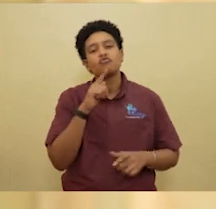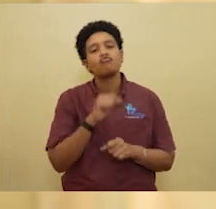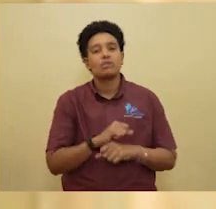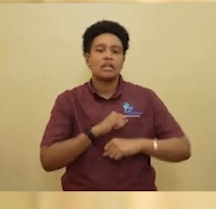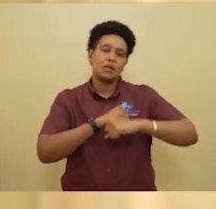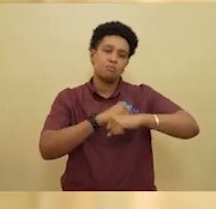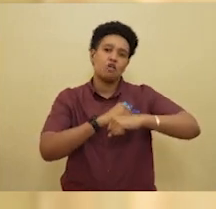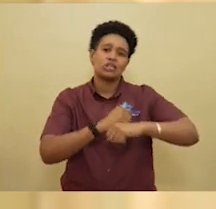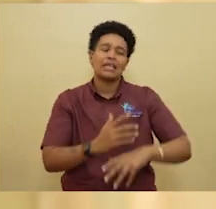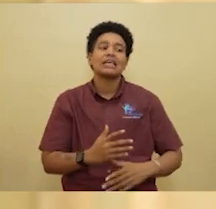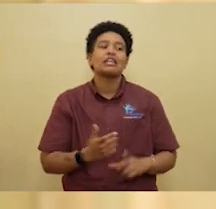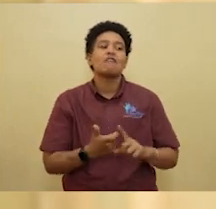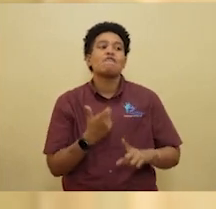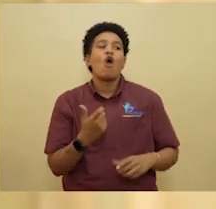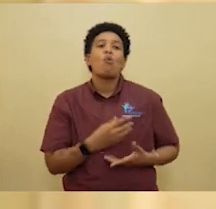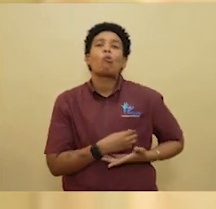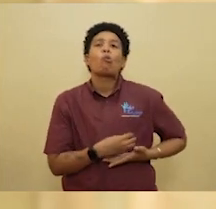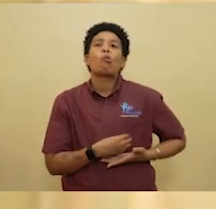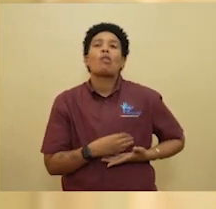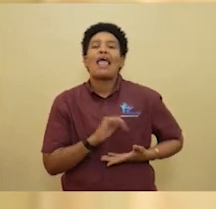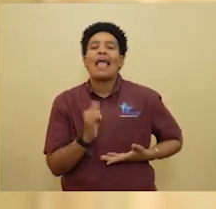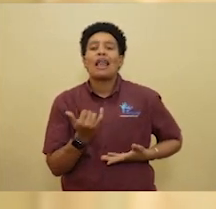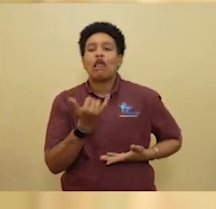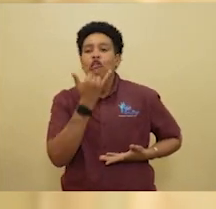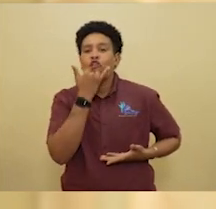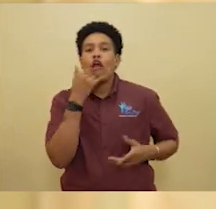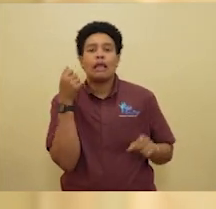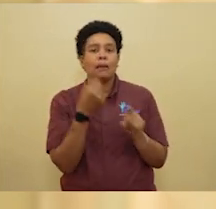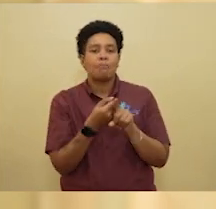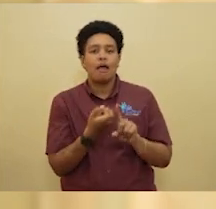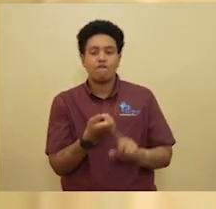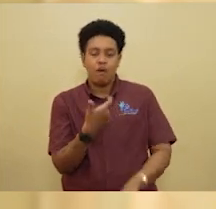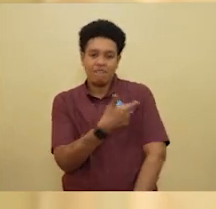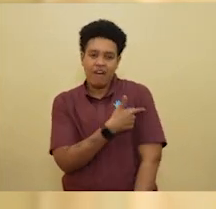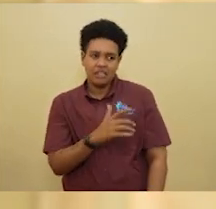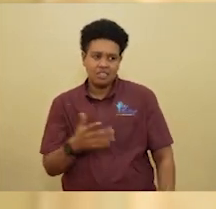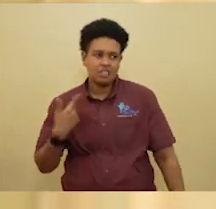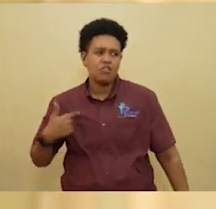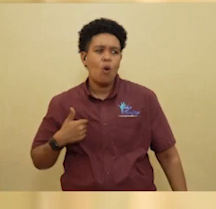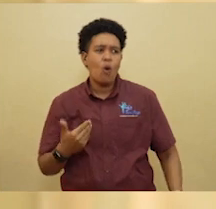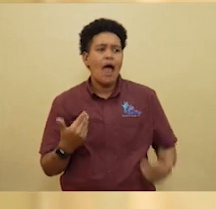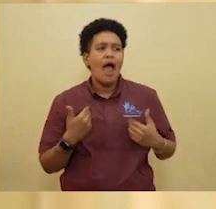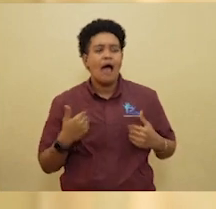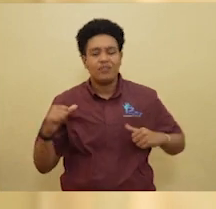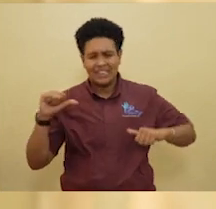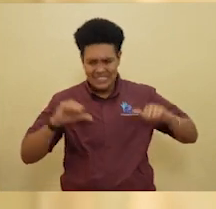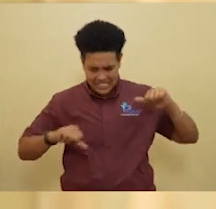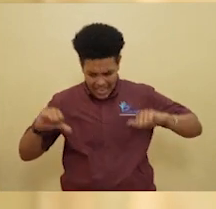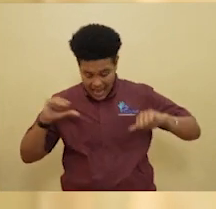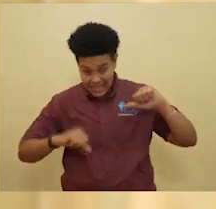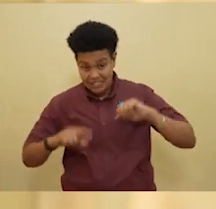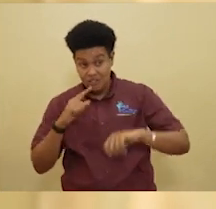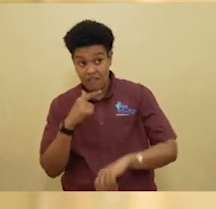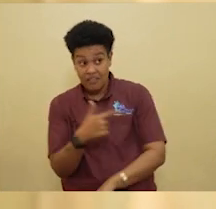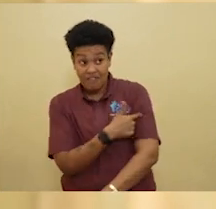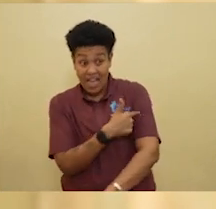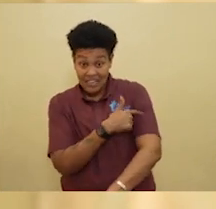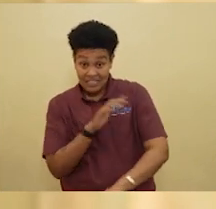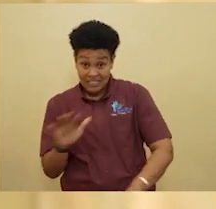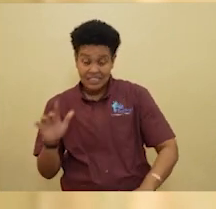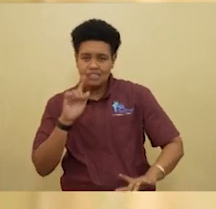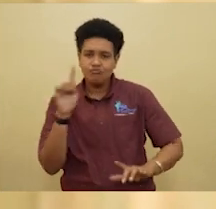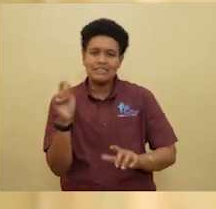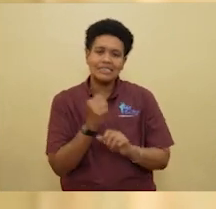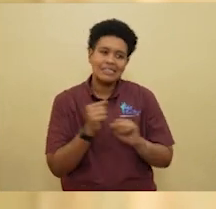protected from getting any ill effect of the vaccine. So we have the science of the vaccine that it is